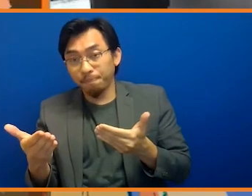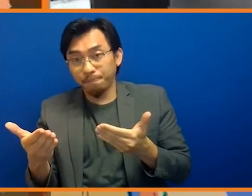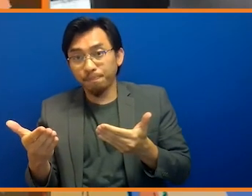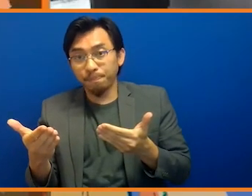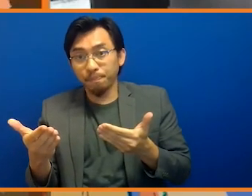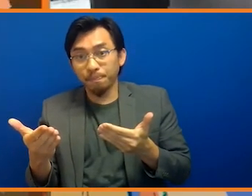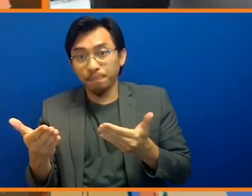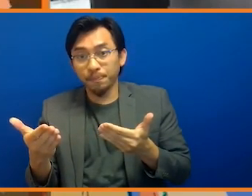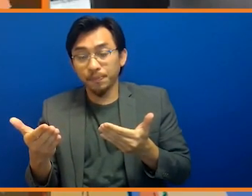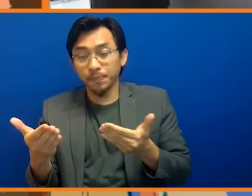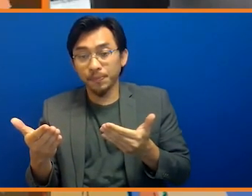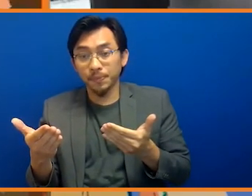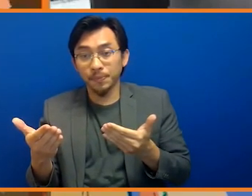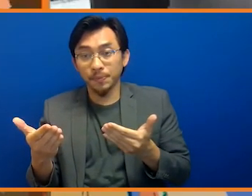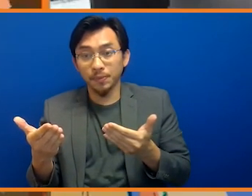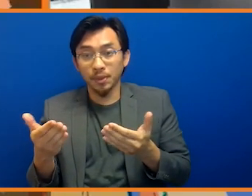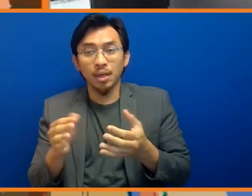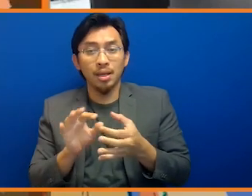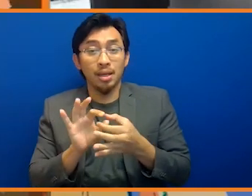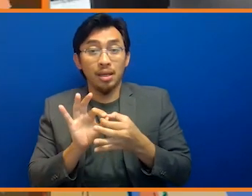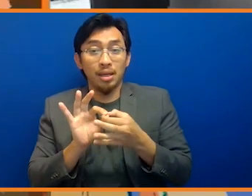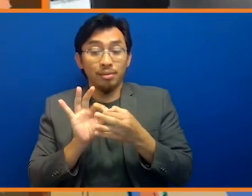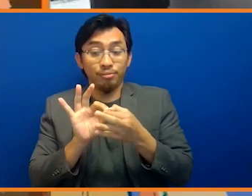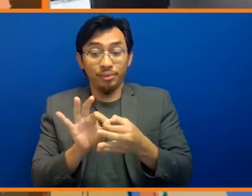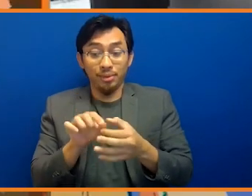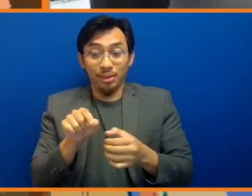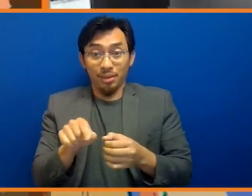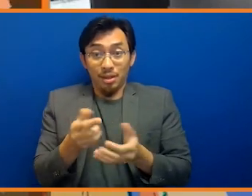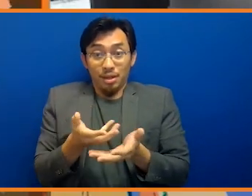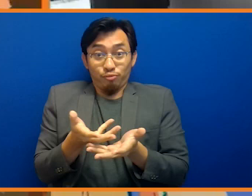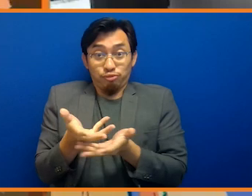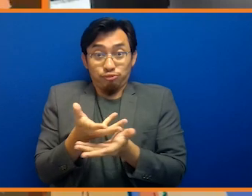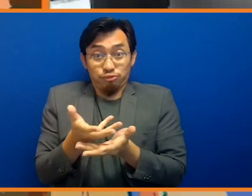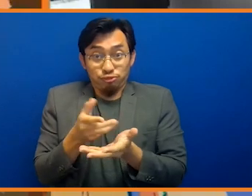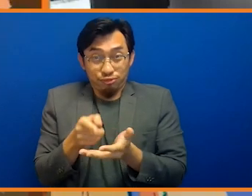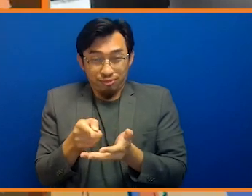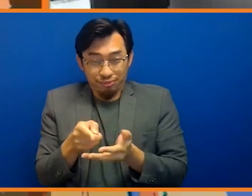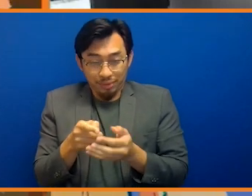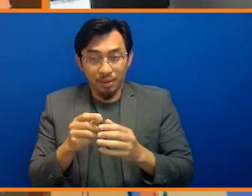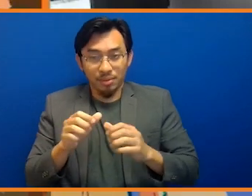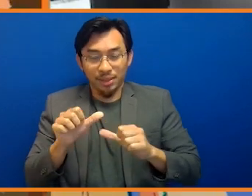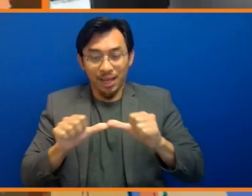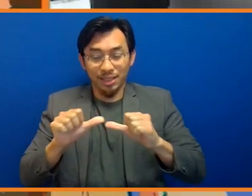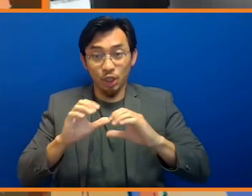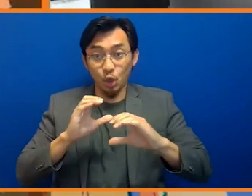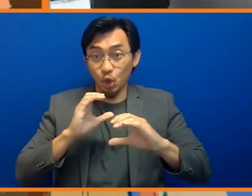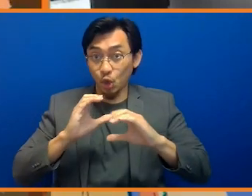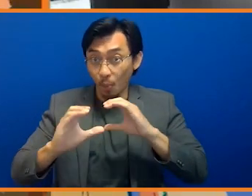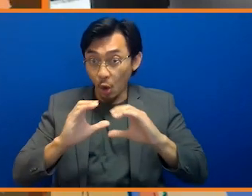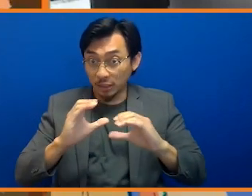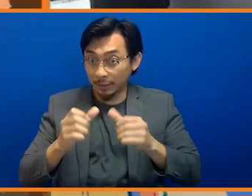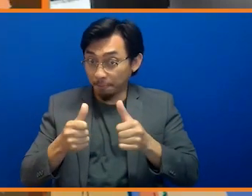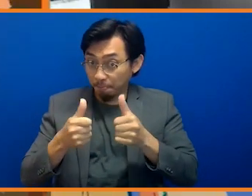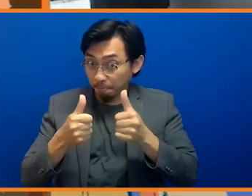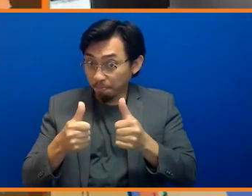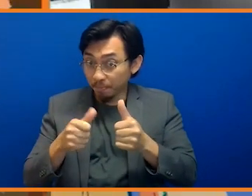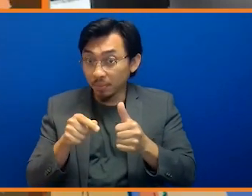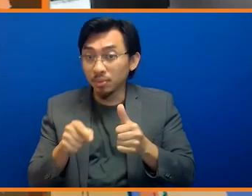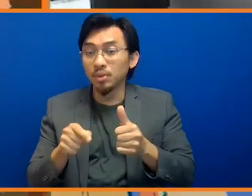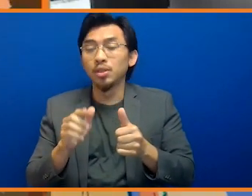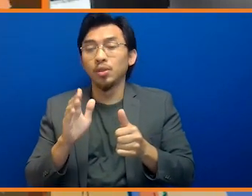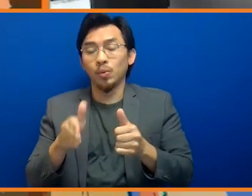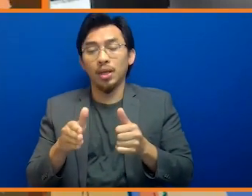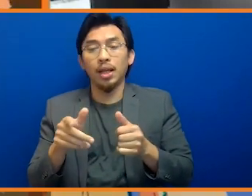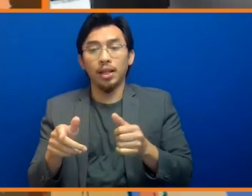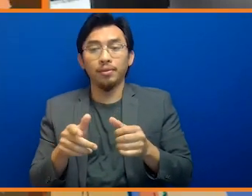also to relate those discussions with the effective science communication as well as